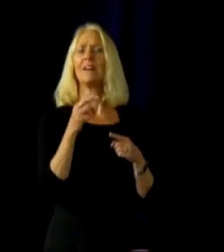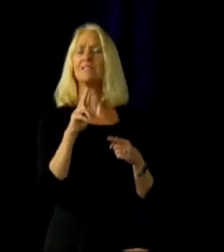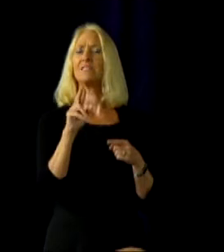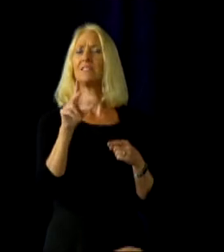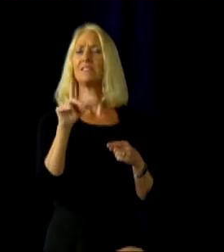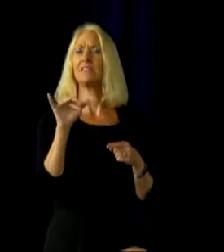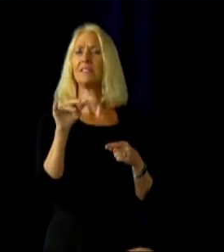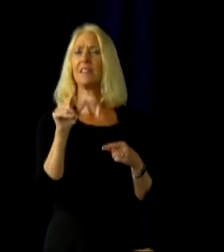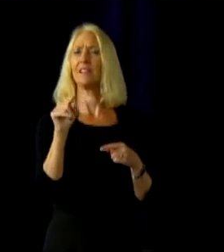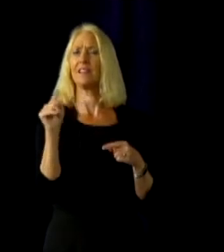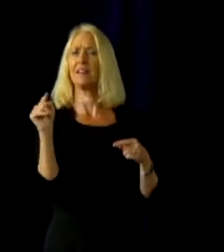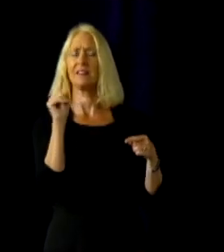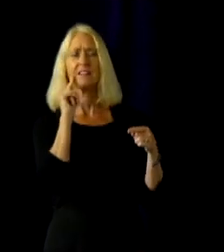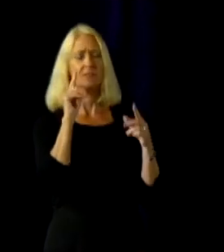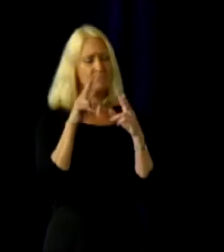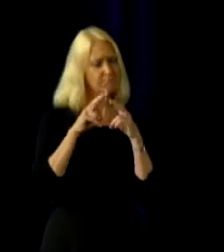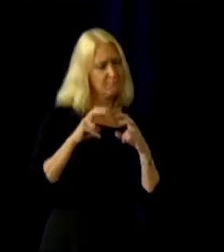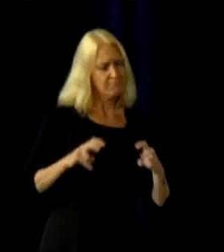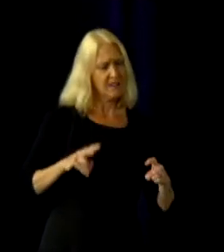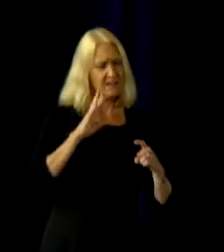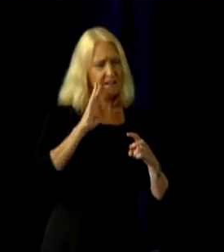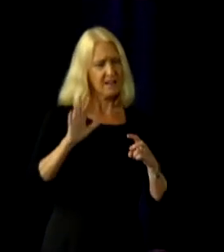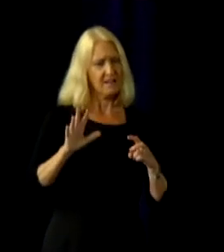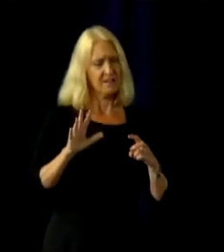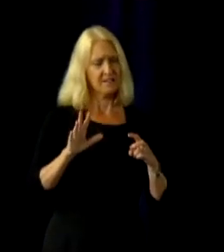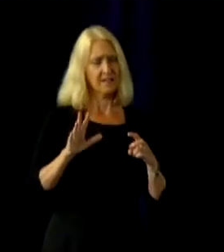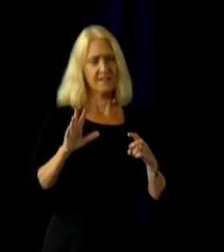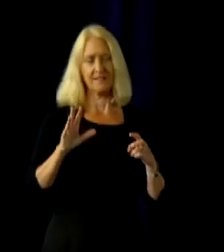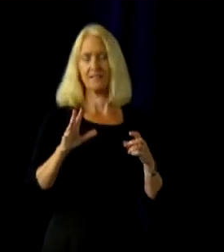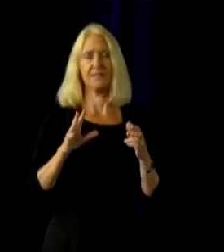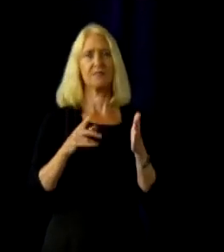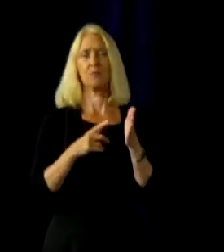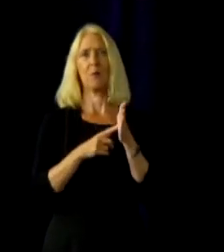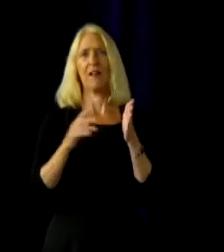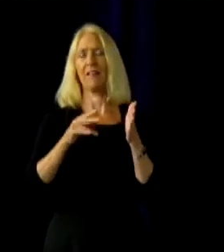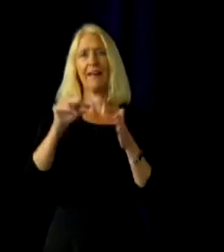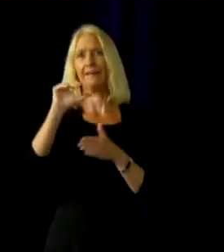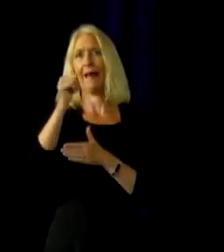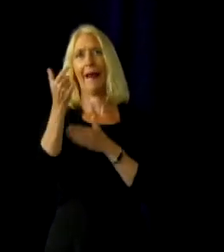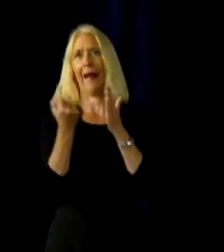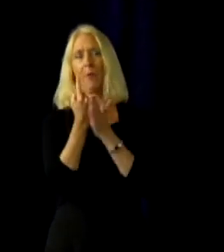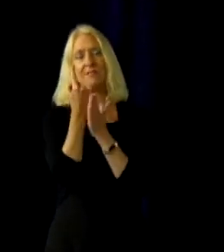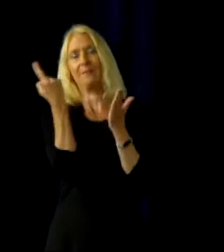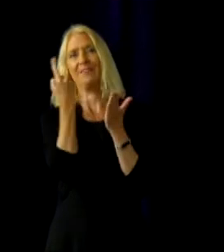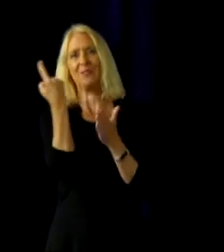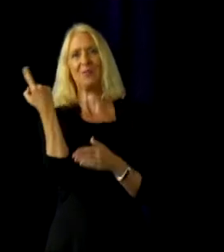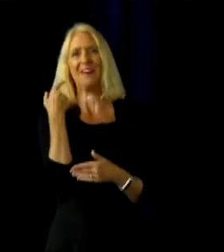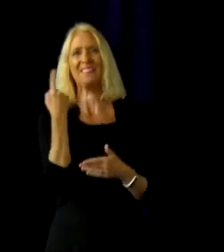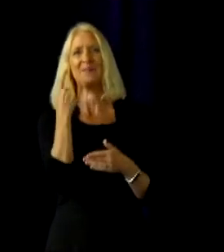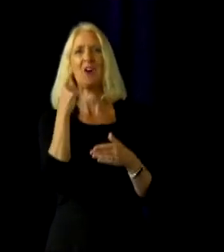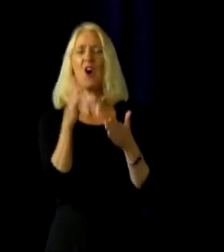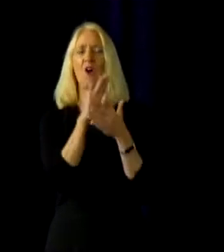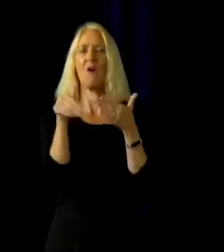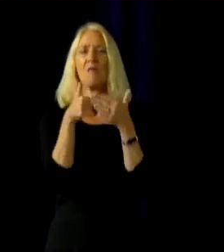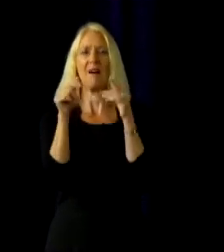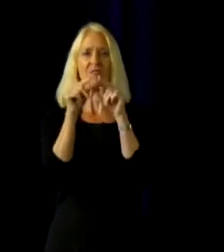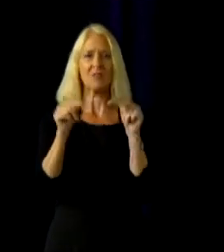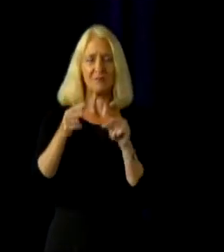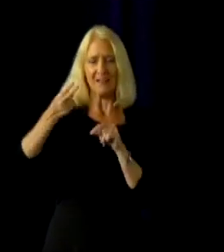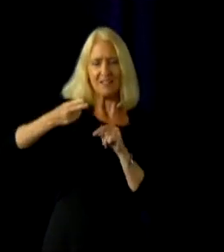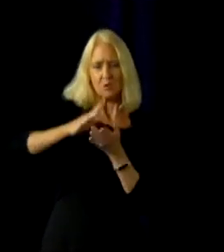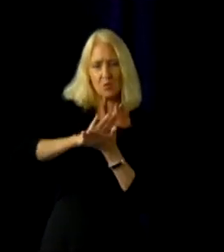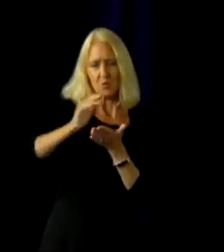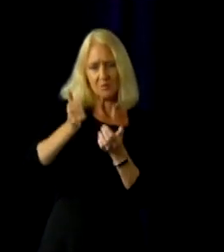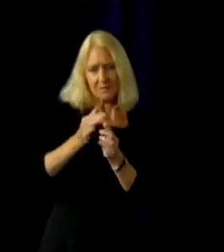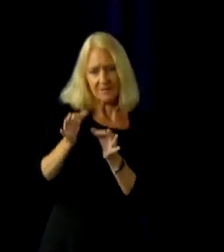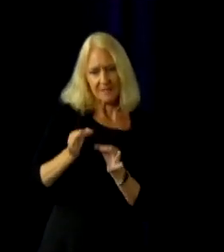through I had like 110 hours or something crazy of all these transcripts and all these different things I had done. And I had actually started out my career